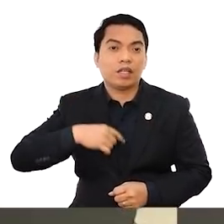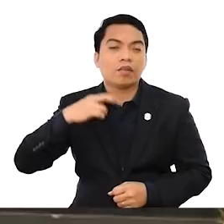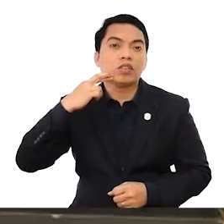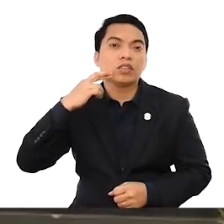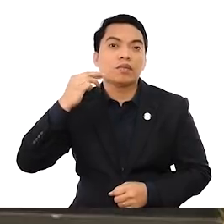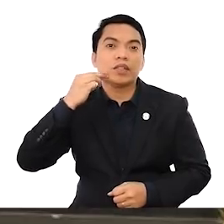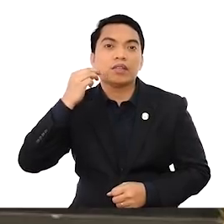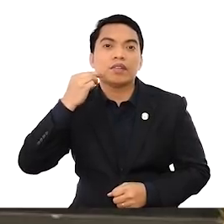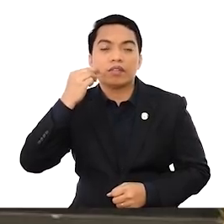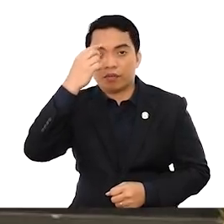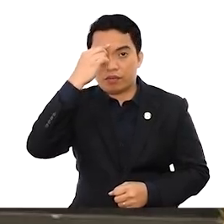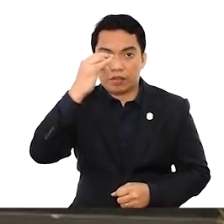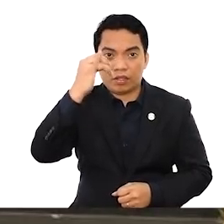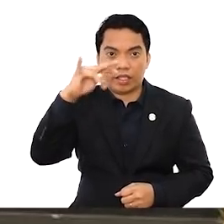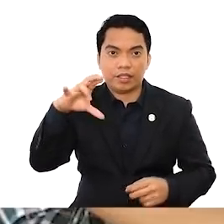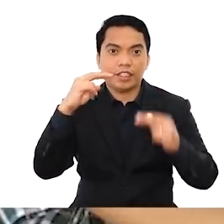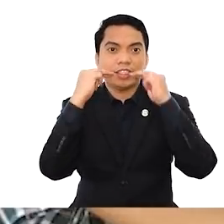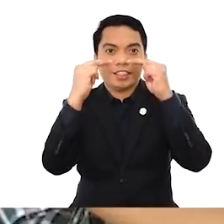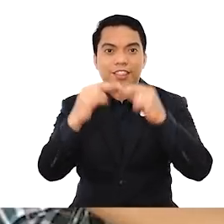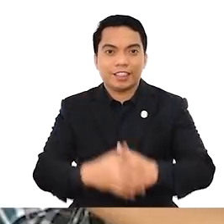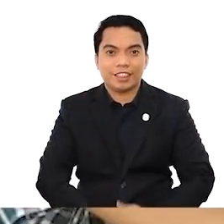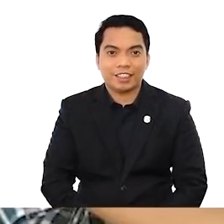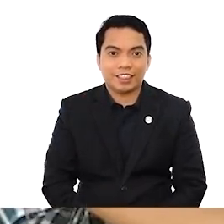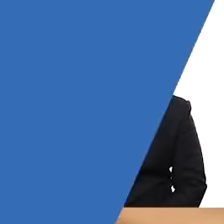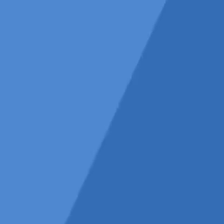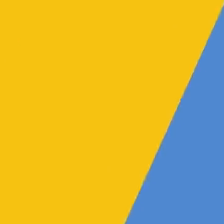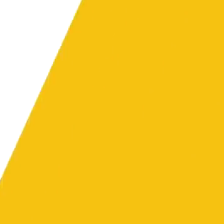Mandy Miranda for Iglesia Ni Cristo News Network.